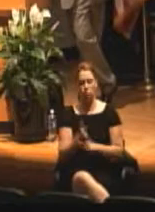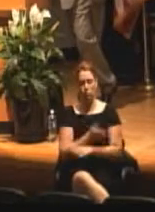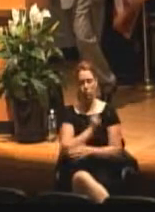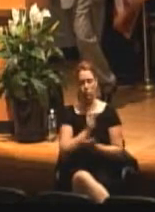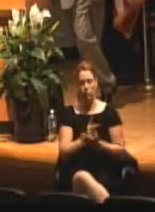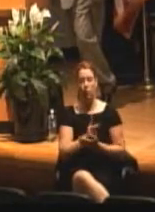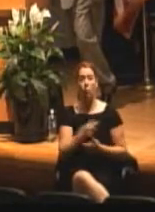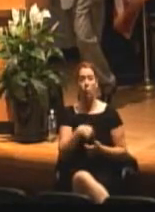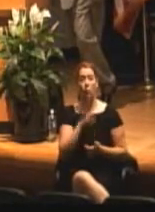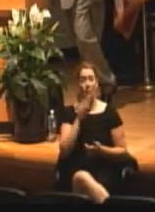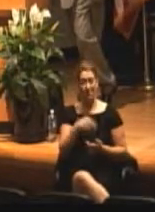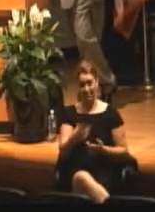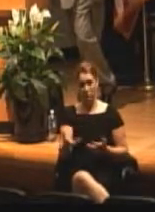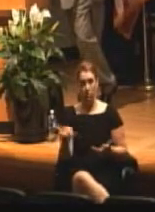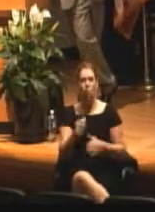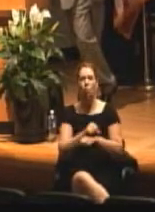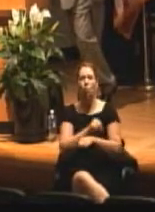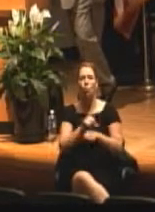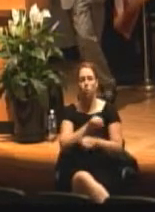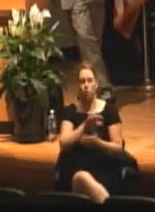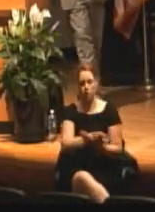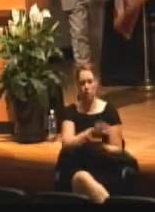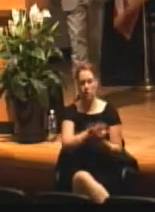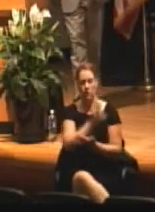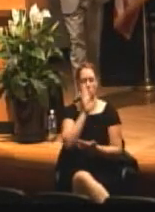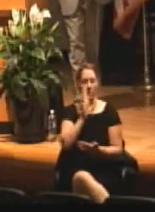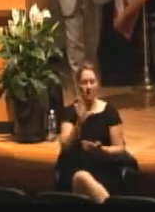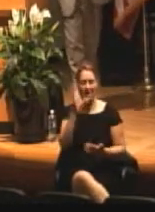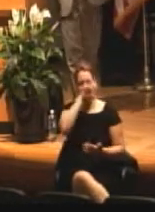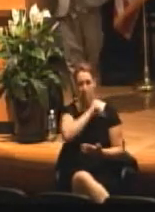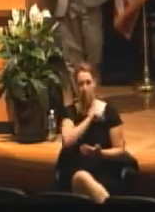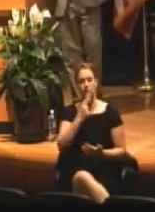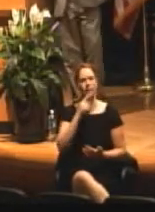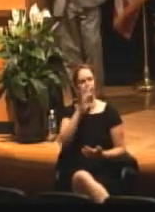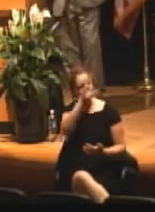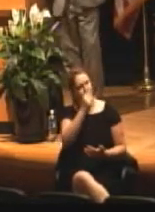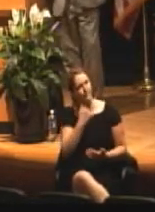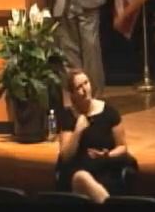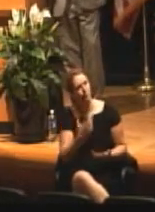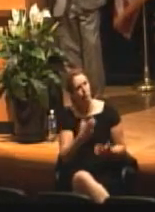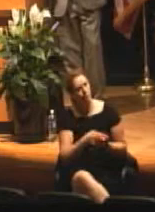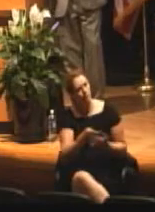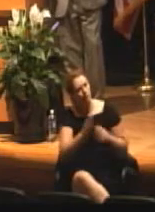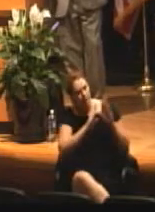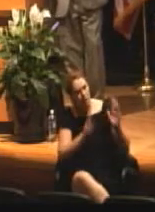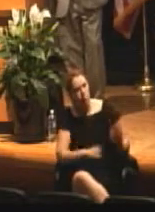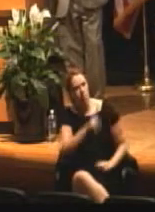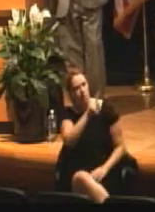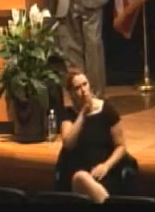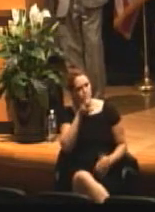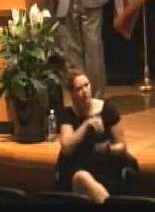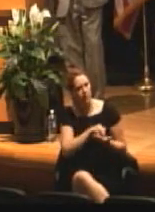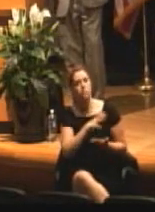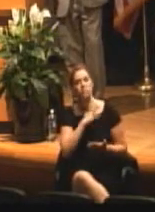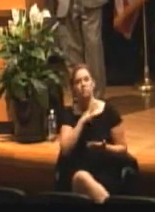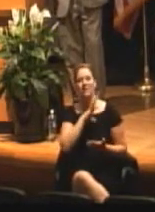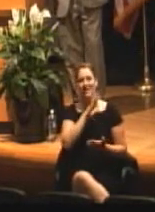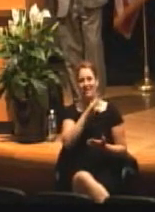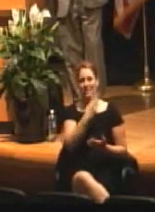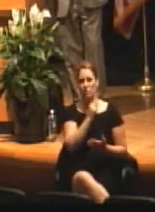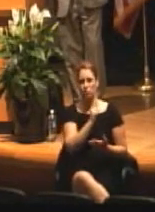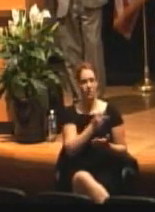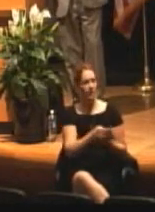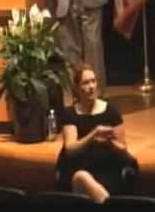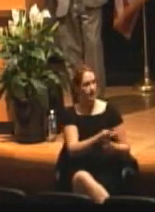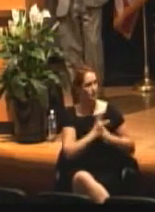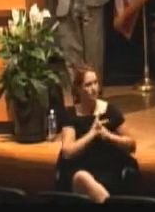a worksheet that's gonna estimate, say, okay, you're gonna buy this house at 100,000, you're gonna do FHA financing and it's